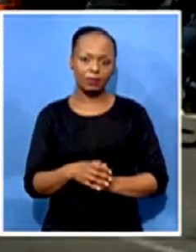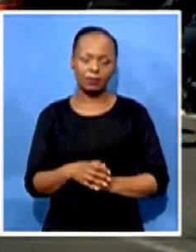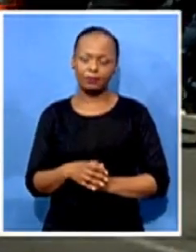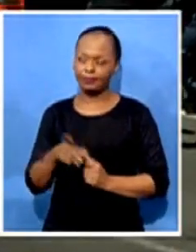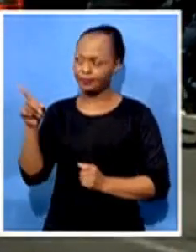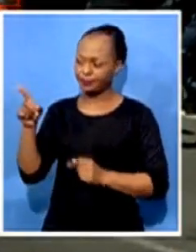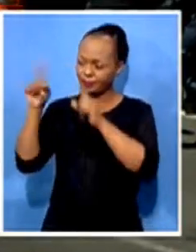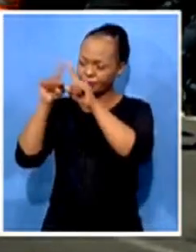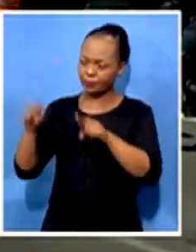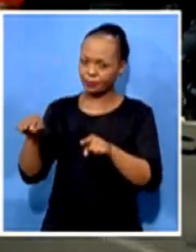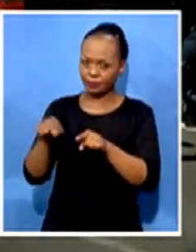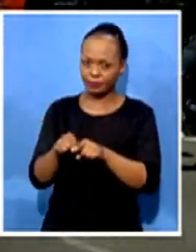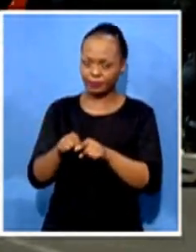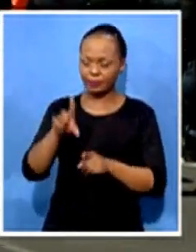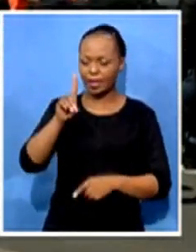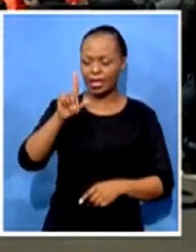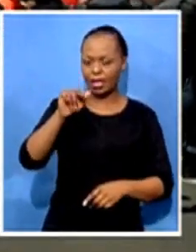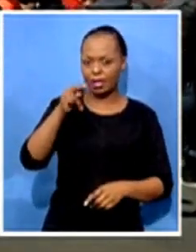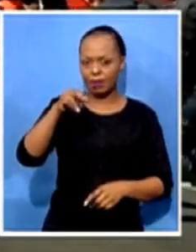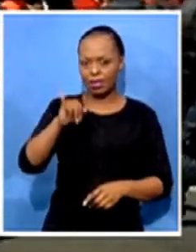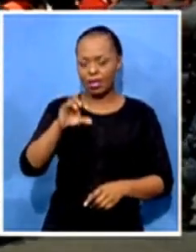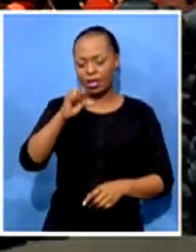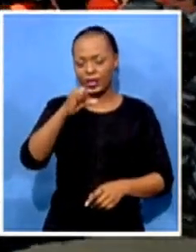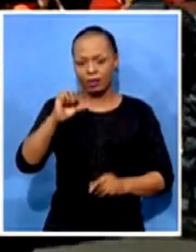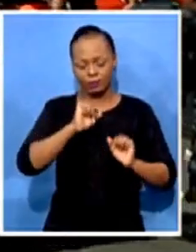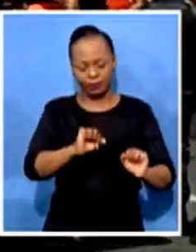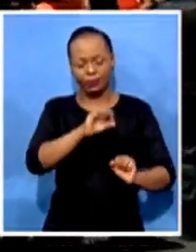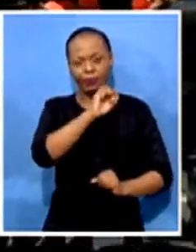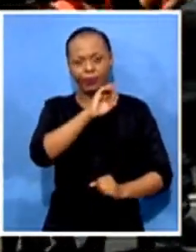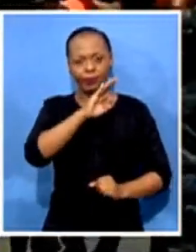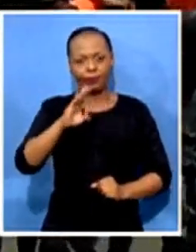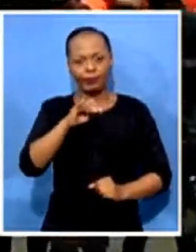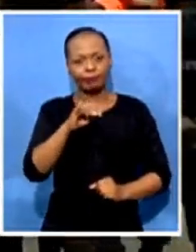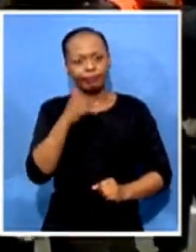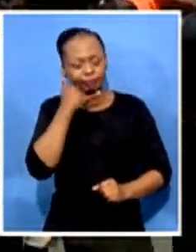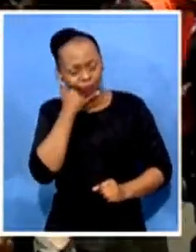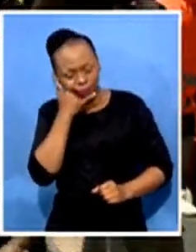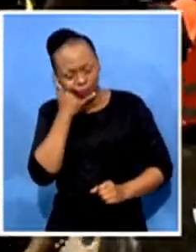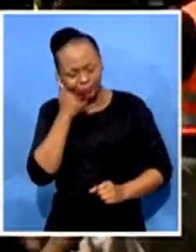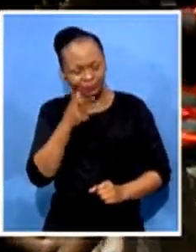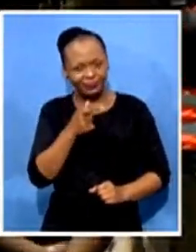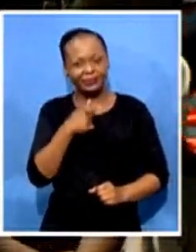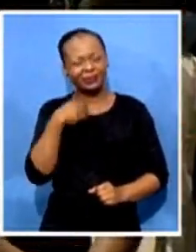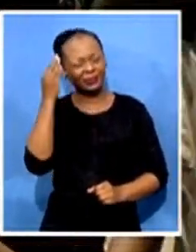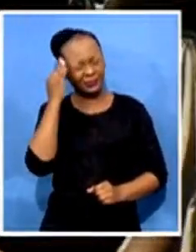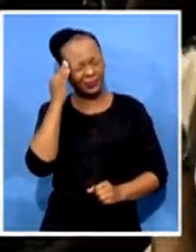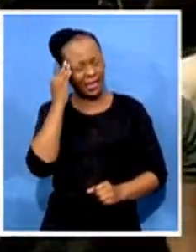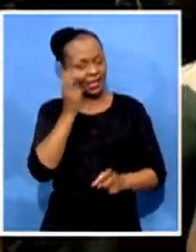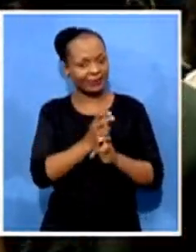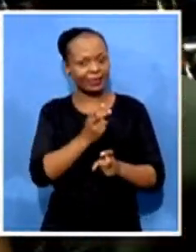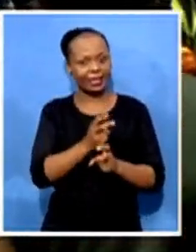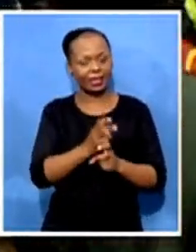of the EFF, on the phone. I know it's a bit tough, especially on the ground, so we'd like for you to be as safe as possible. If